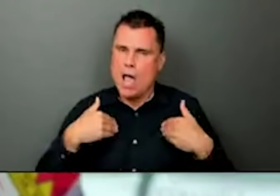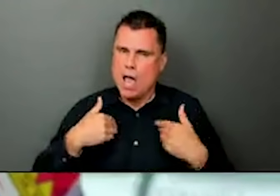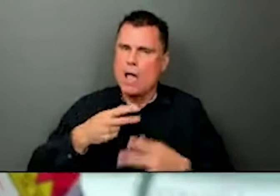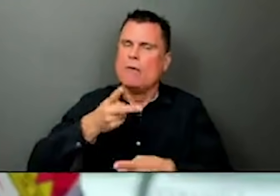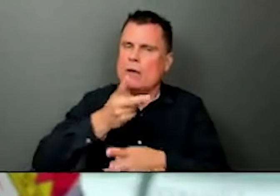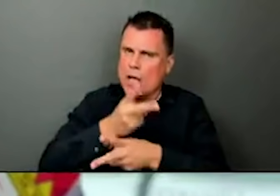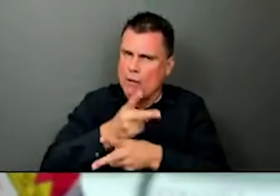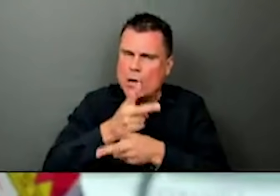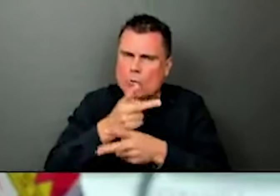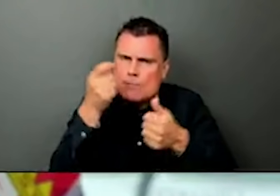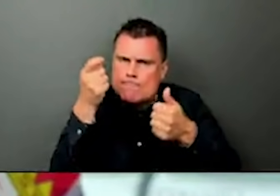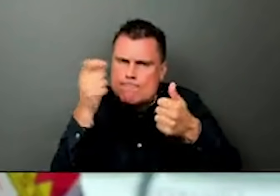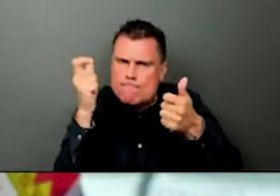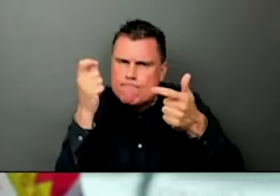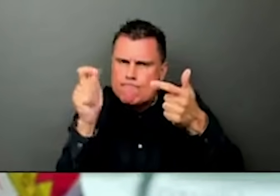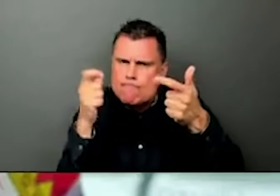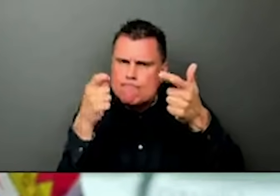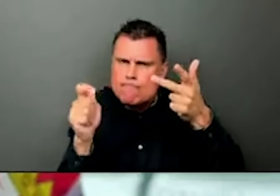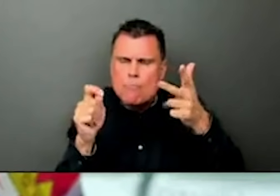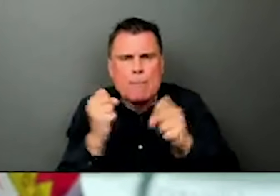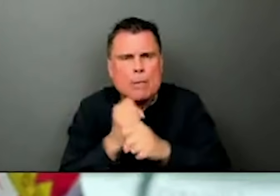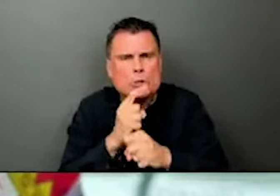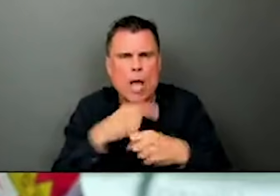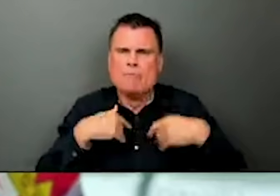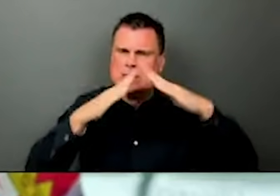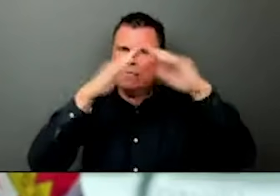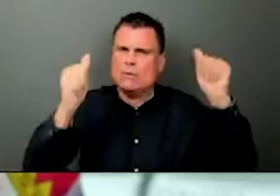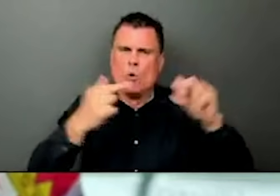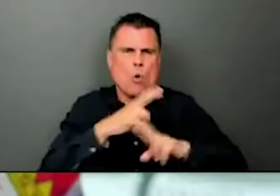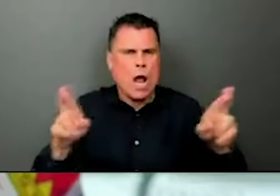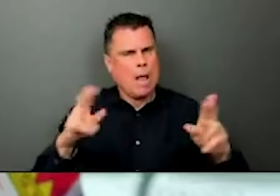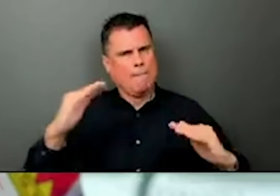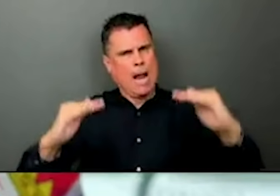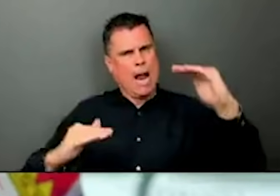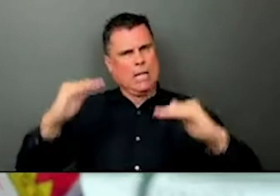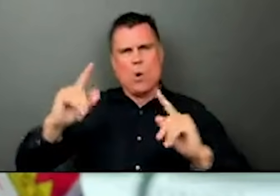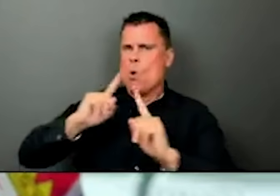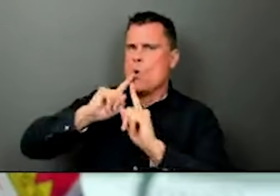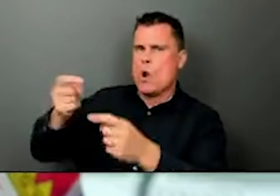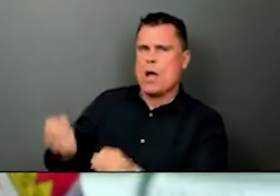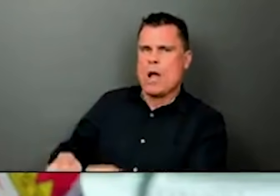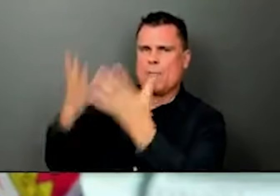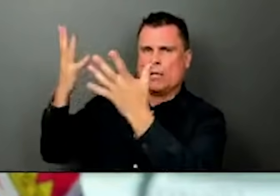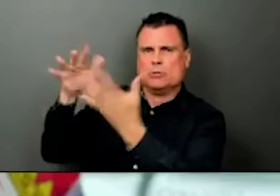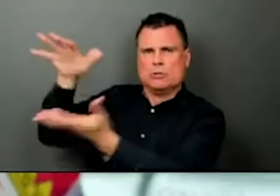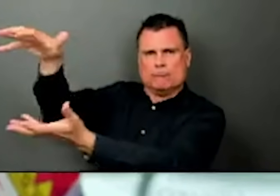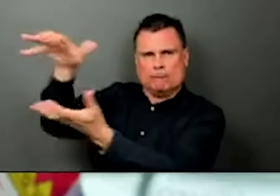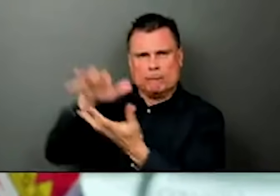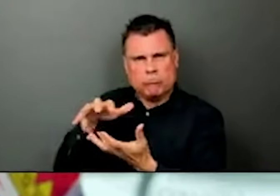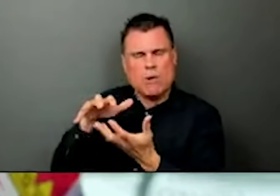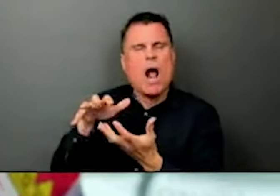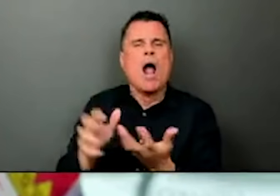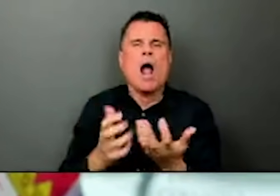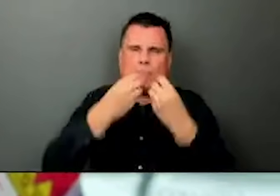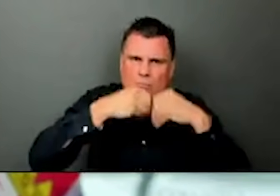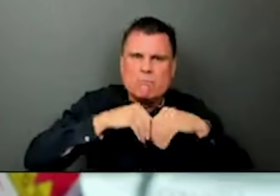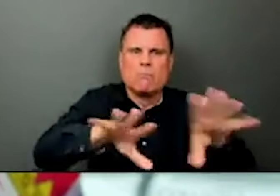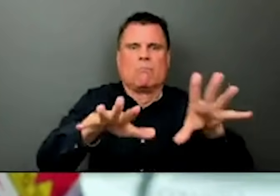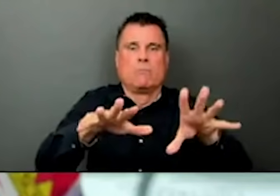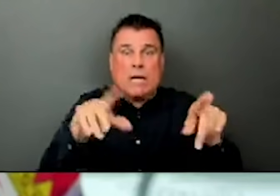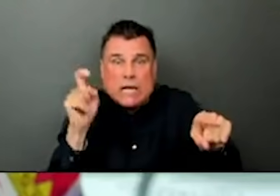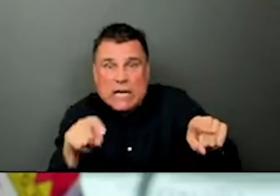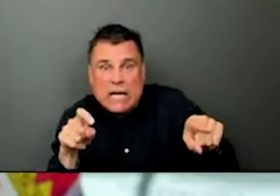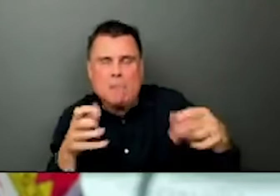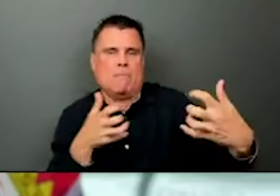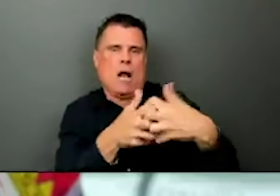that the supply and the demand are well matched. And we do know that lots of people who received AstraZeneca vaccine would like